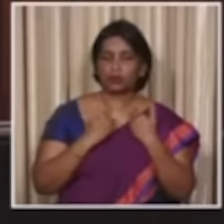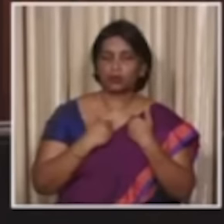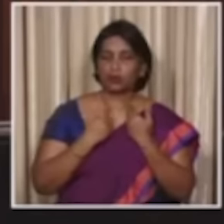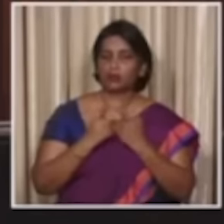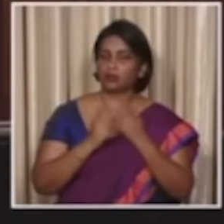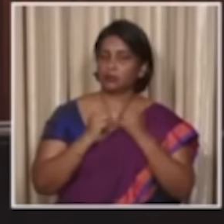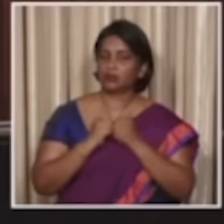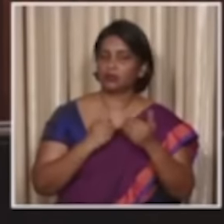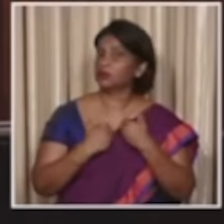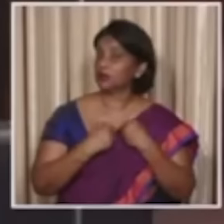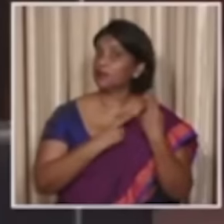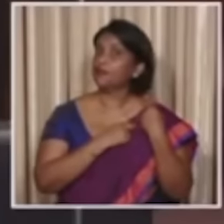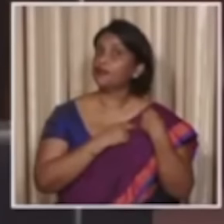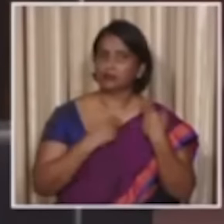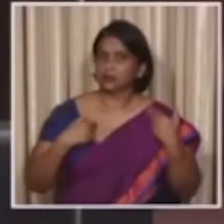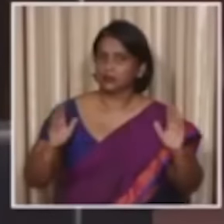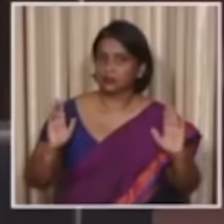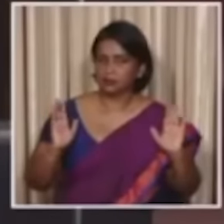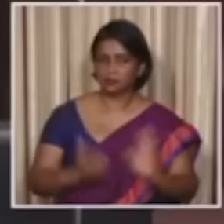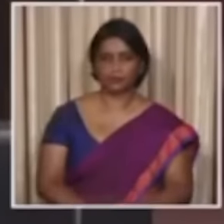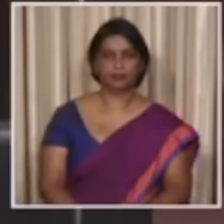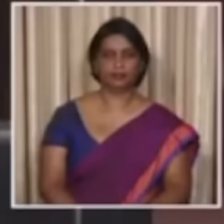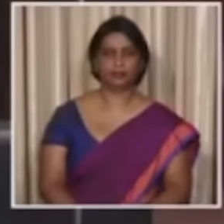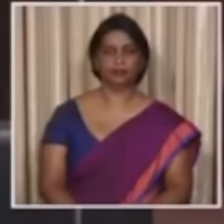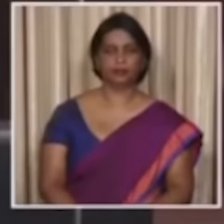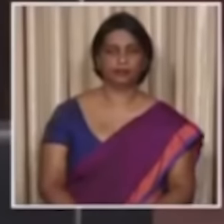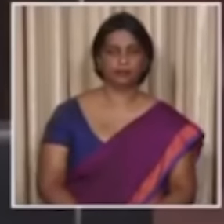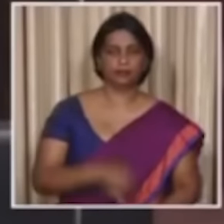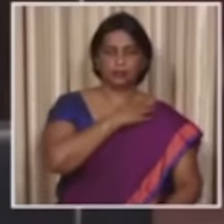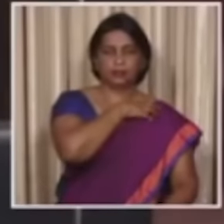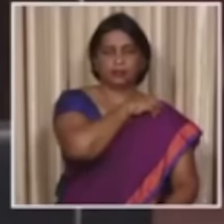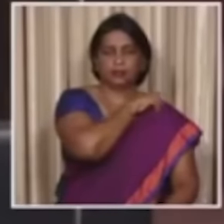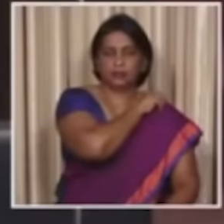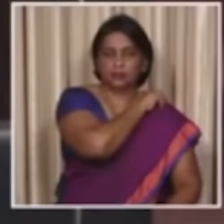It's not my responsibility. He told me that you changed the list. He told me. You get up.